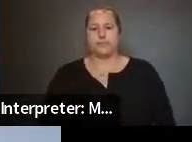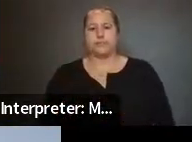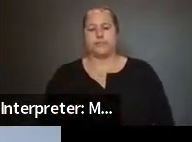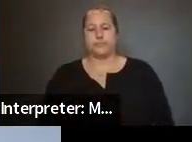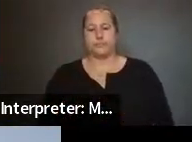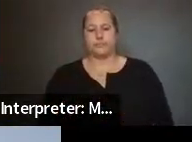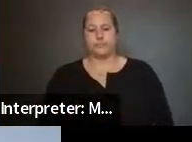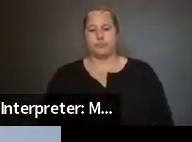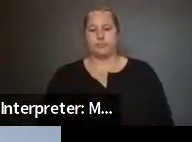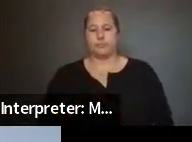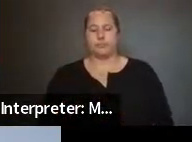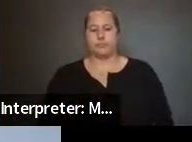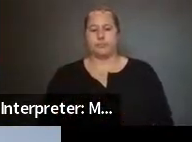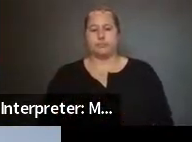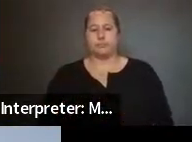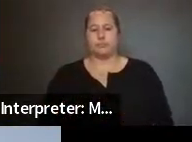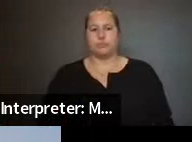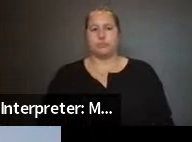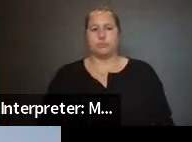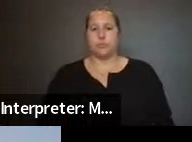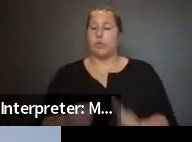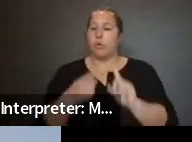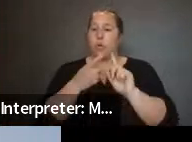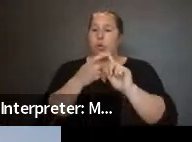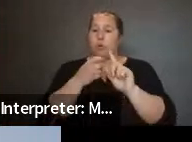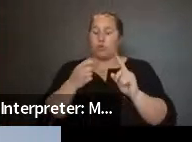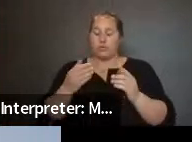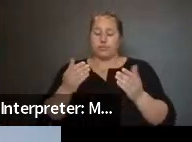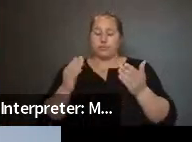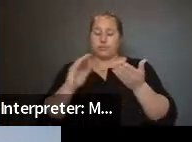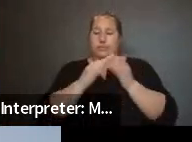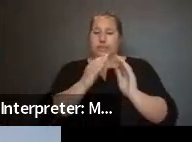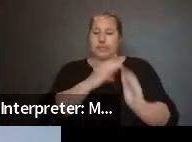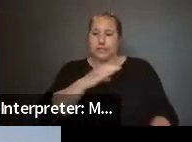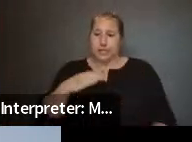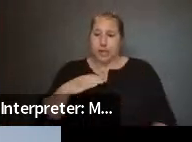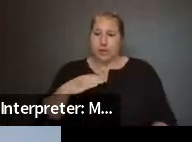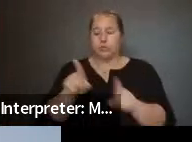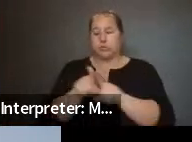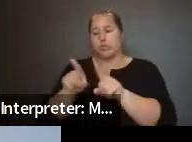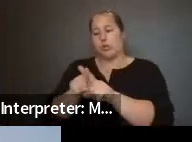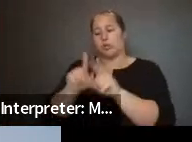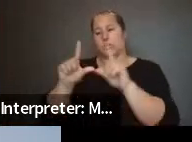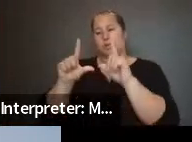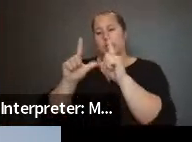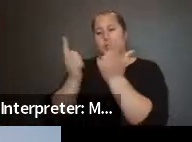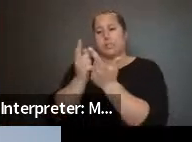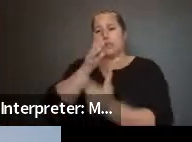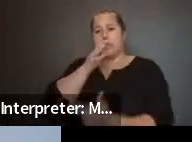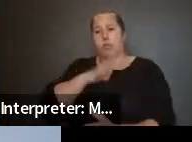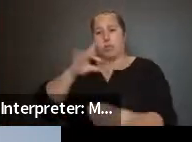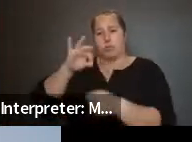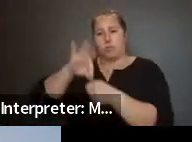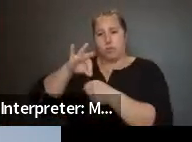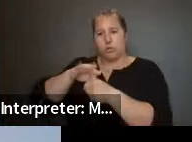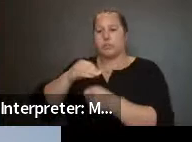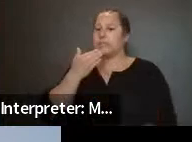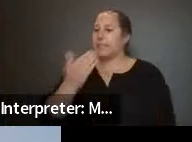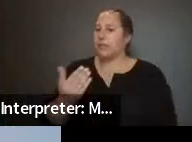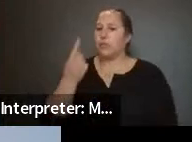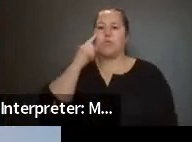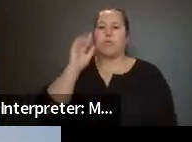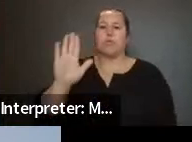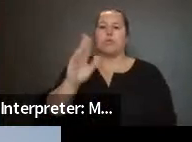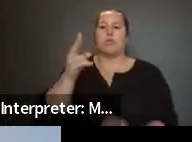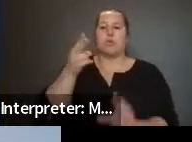On behalf of the Rochester City Council, as well as the League of Women Voters, thank you for your participation